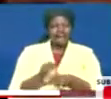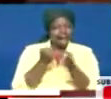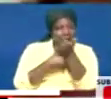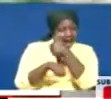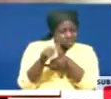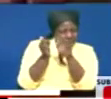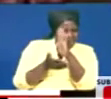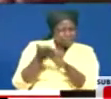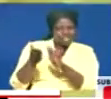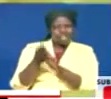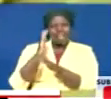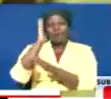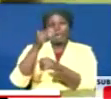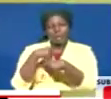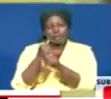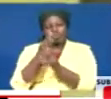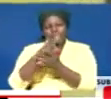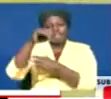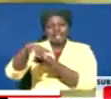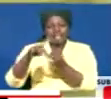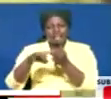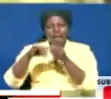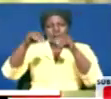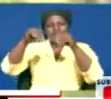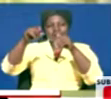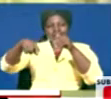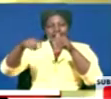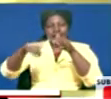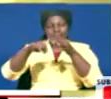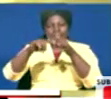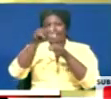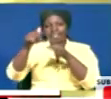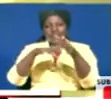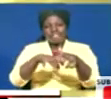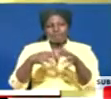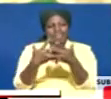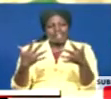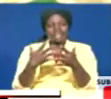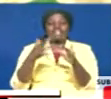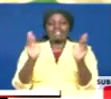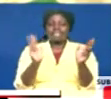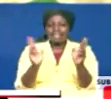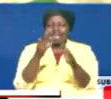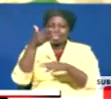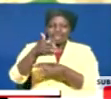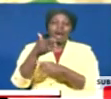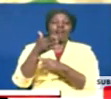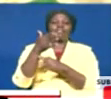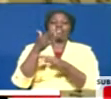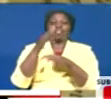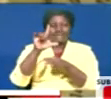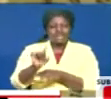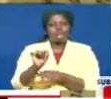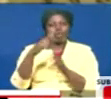ensuring fertilizer, quality seeds and other farm inputs are available at an affordable price. Citing erratic rains and high